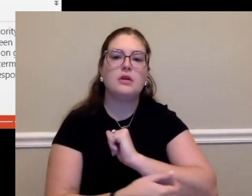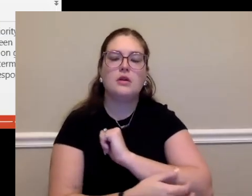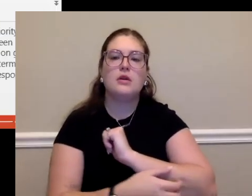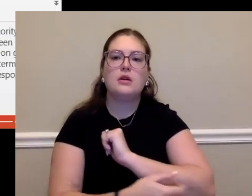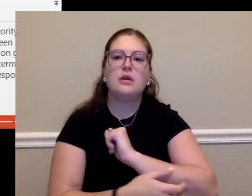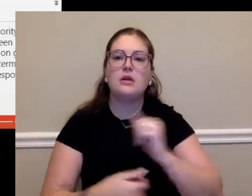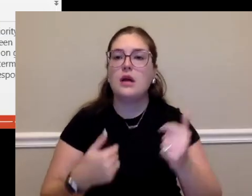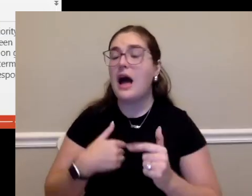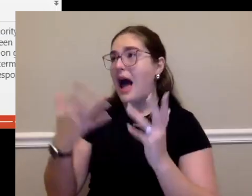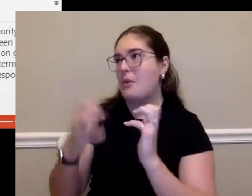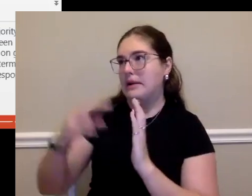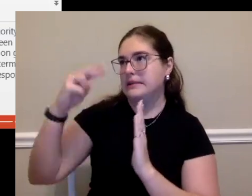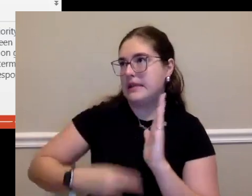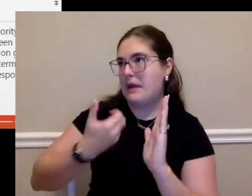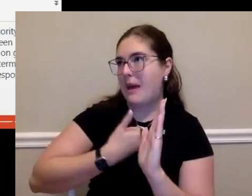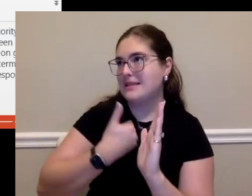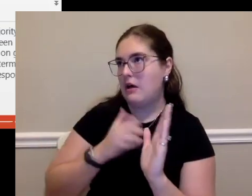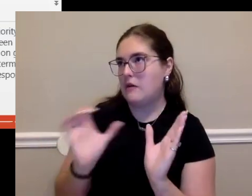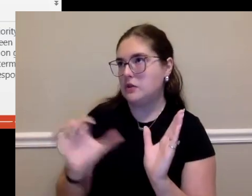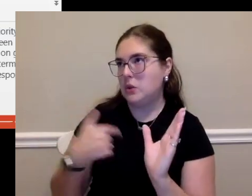can see them myself. Um,